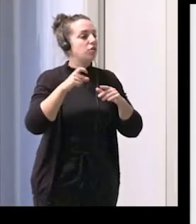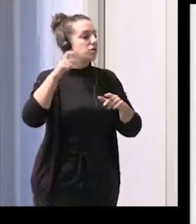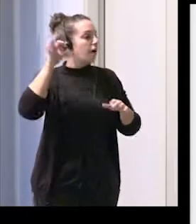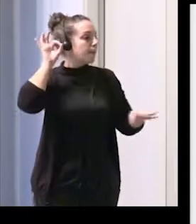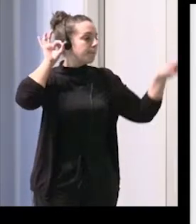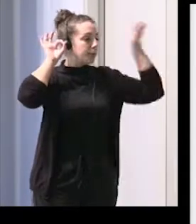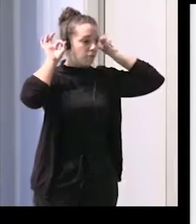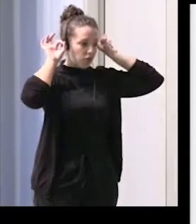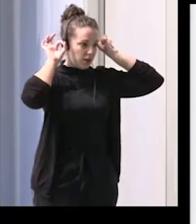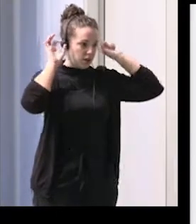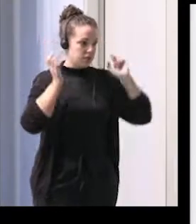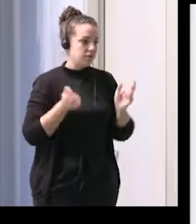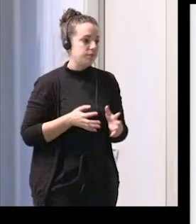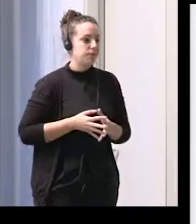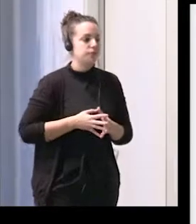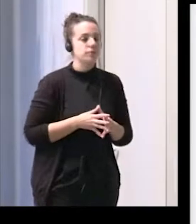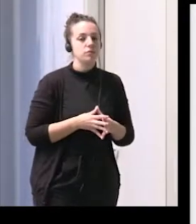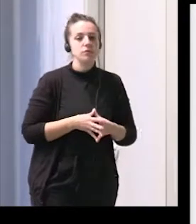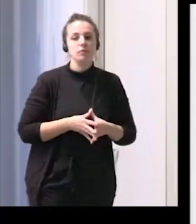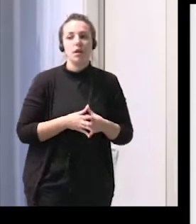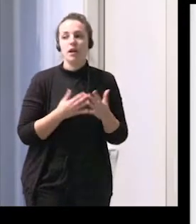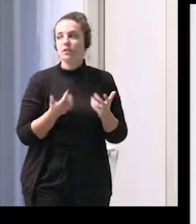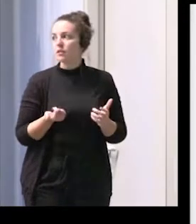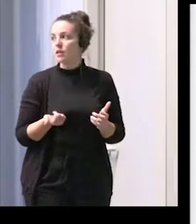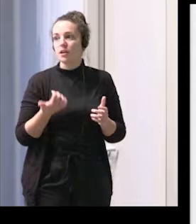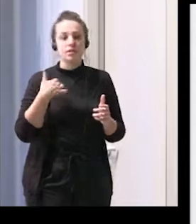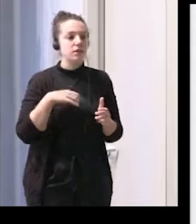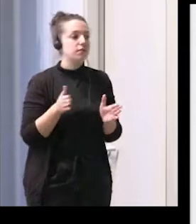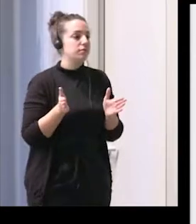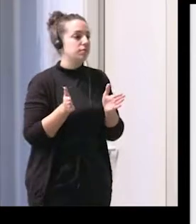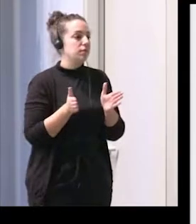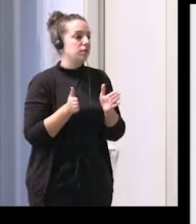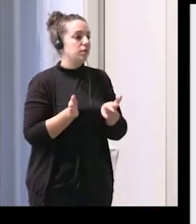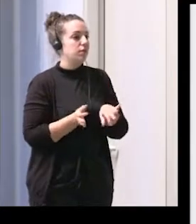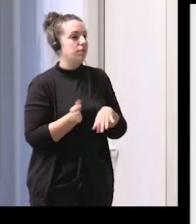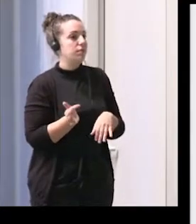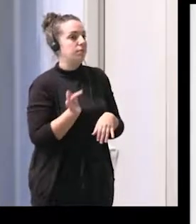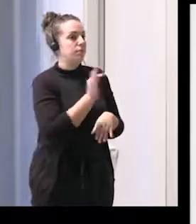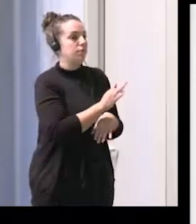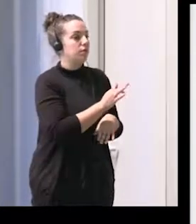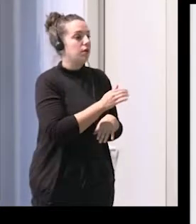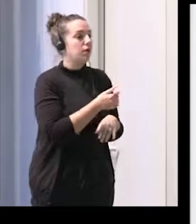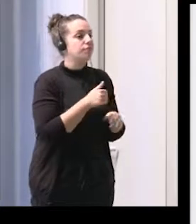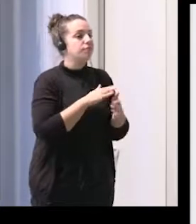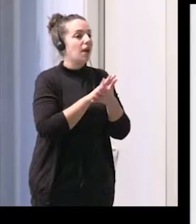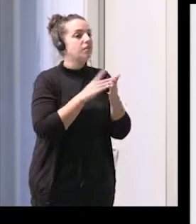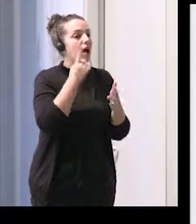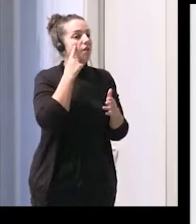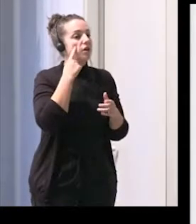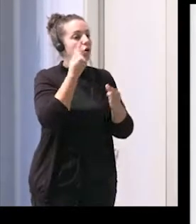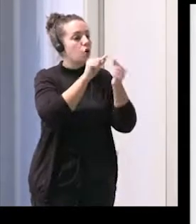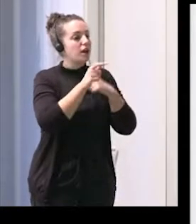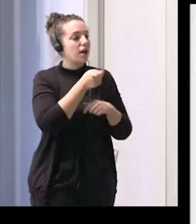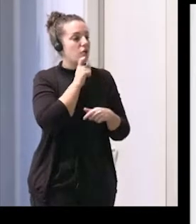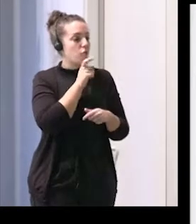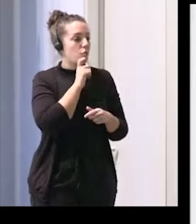our next speaker talk a little bit more about how we might correct for those. And so I promised you